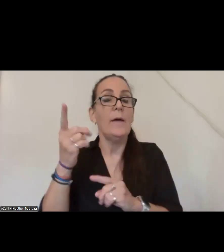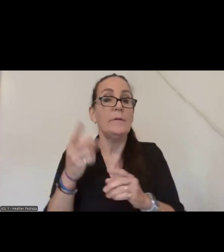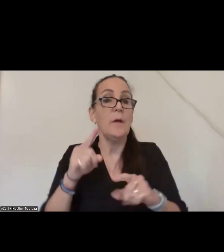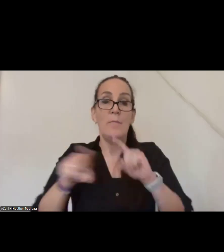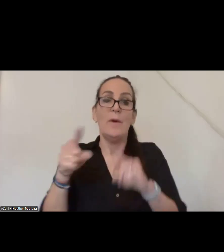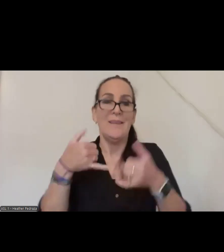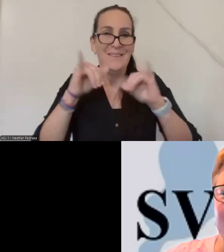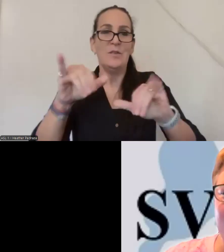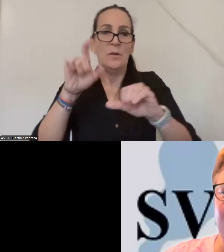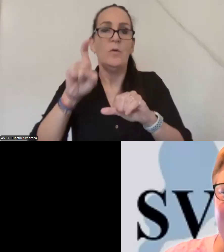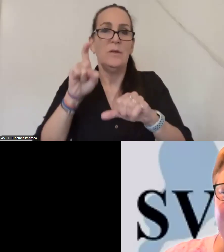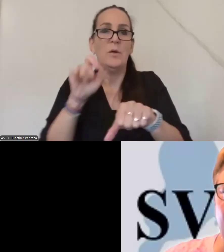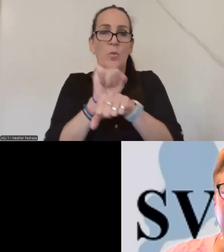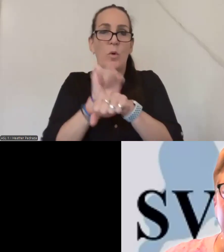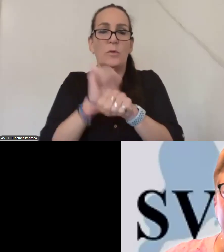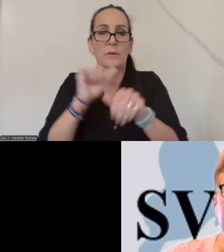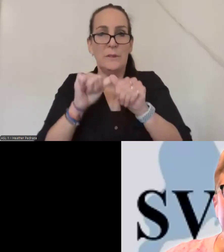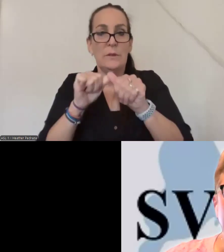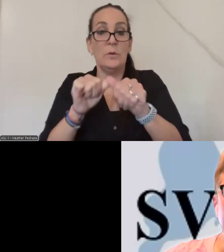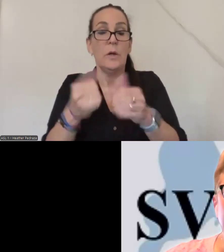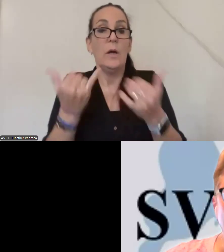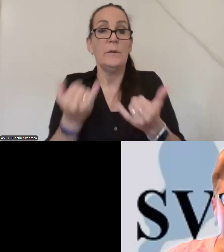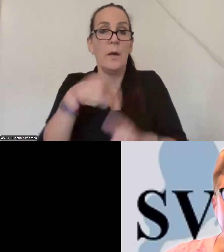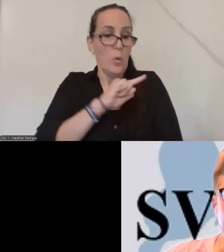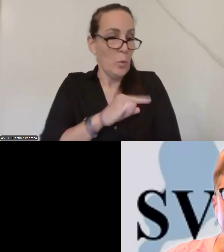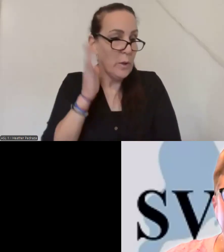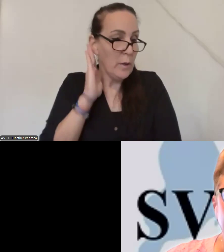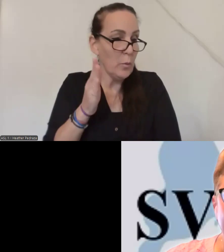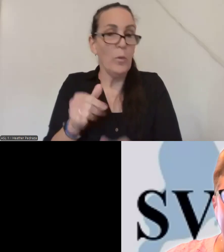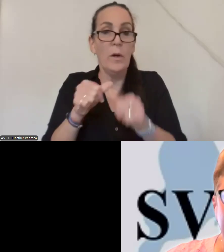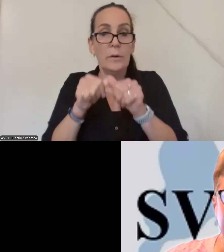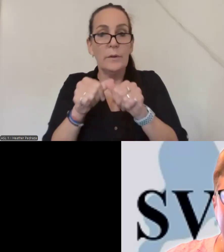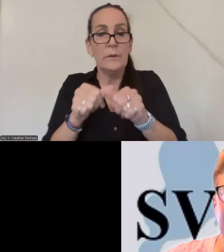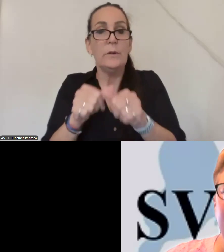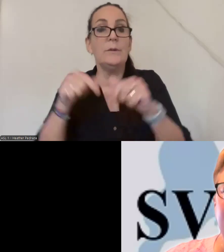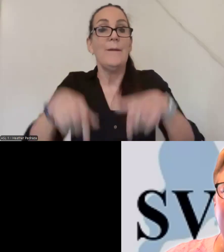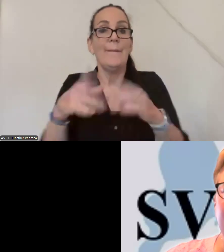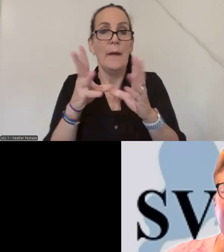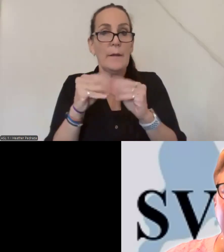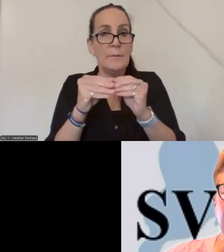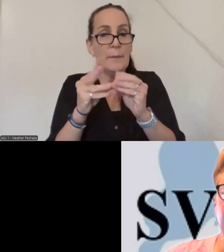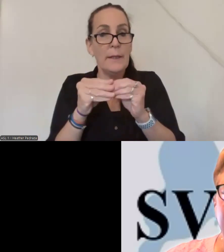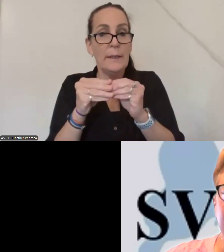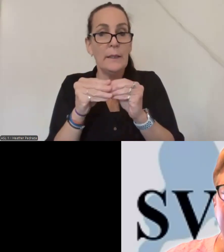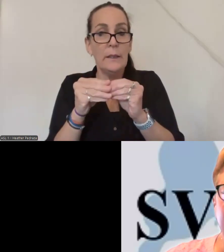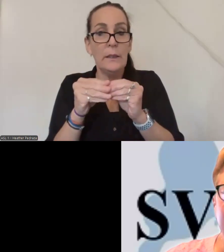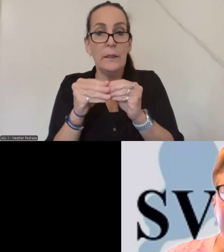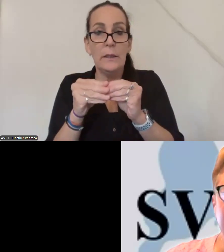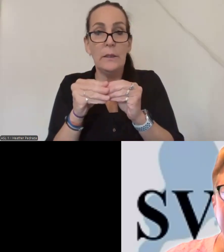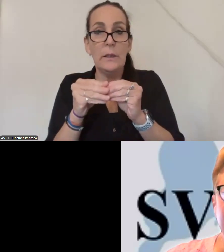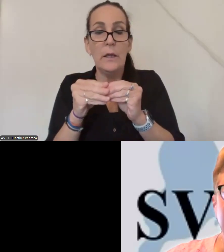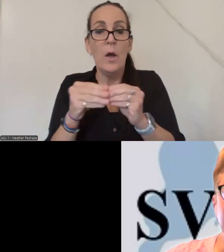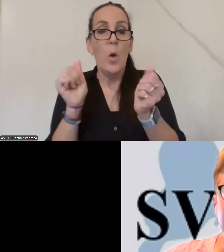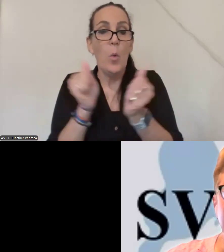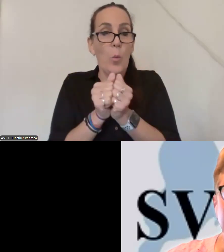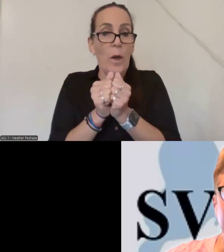So thank you for that. We are going to spend most of the rest of our meeting with the